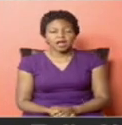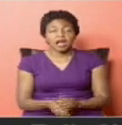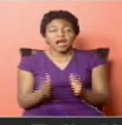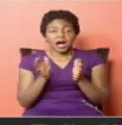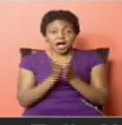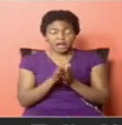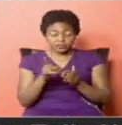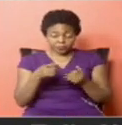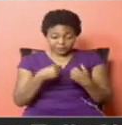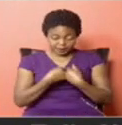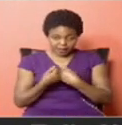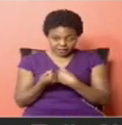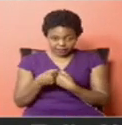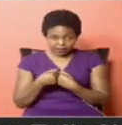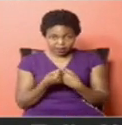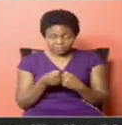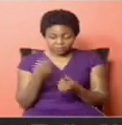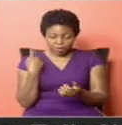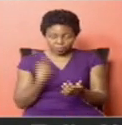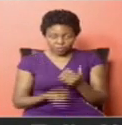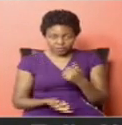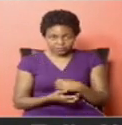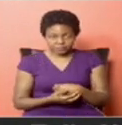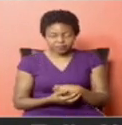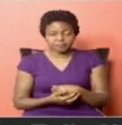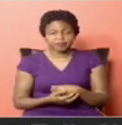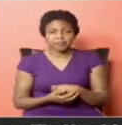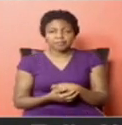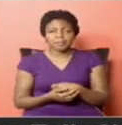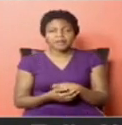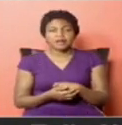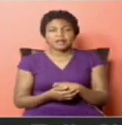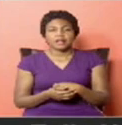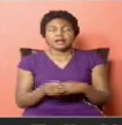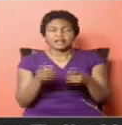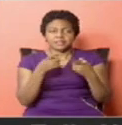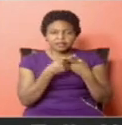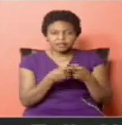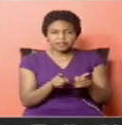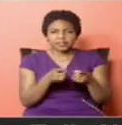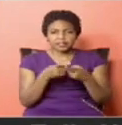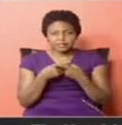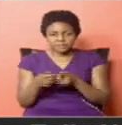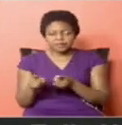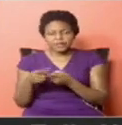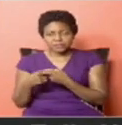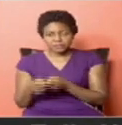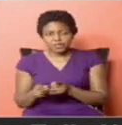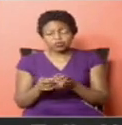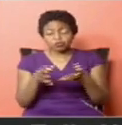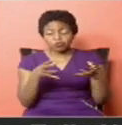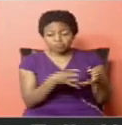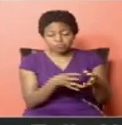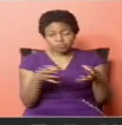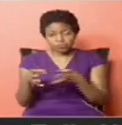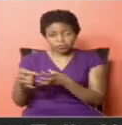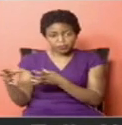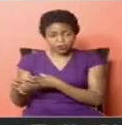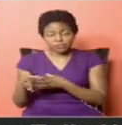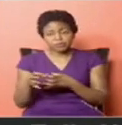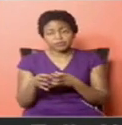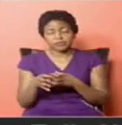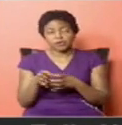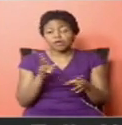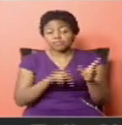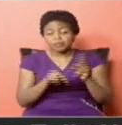Among these challenges were those faced by various vulnerable groups of